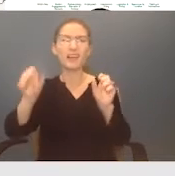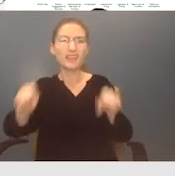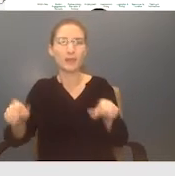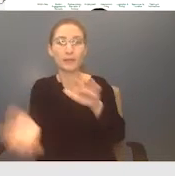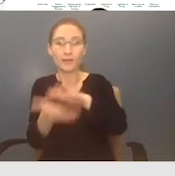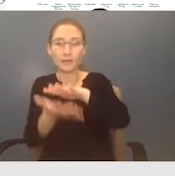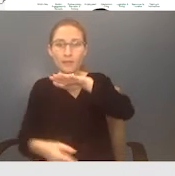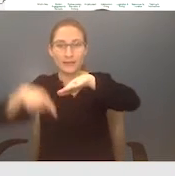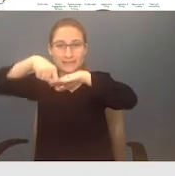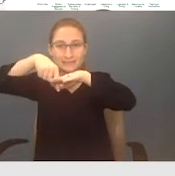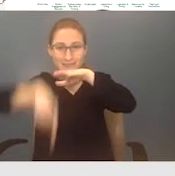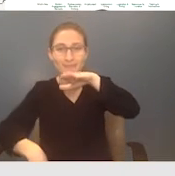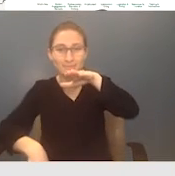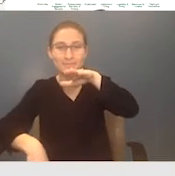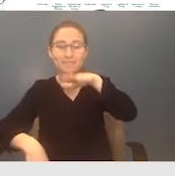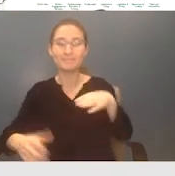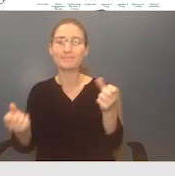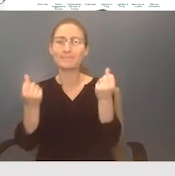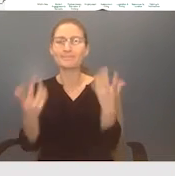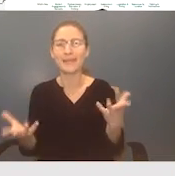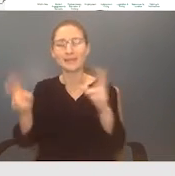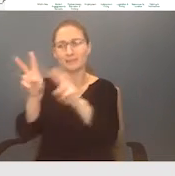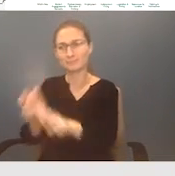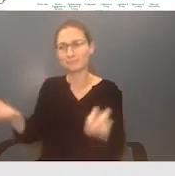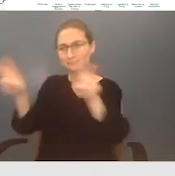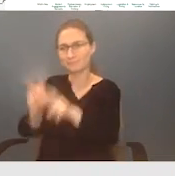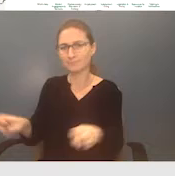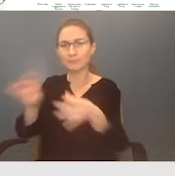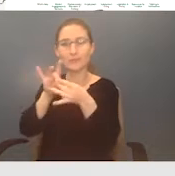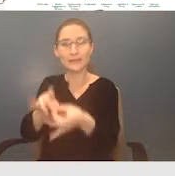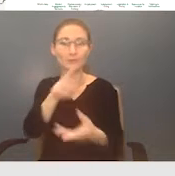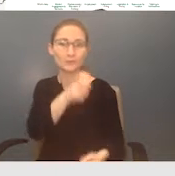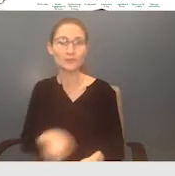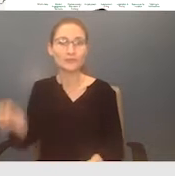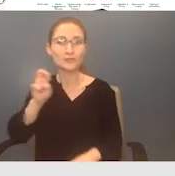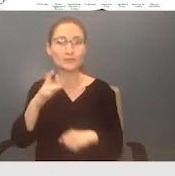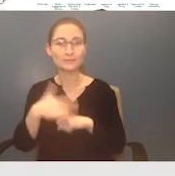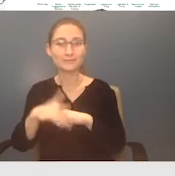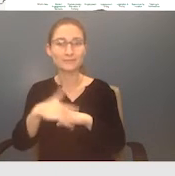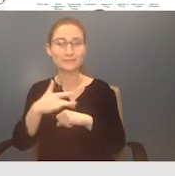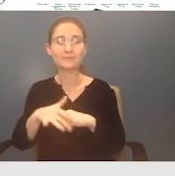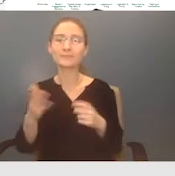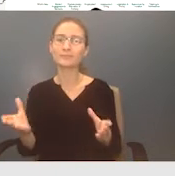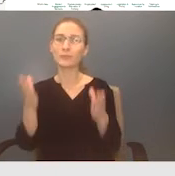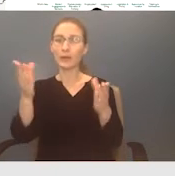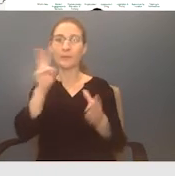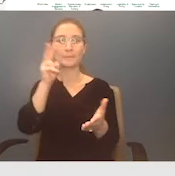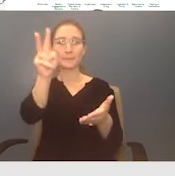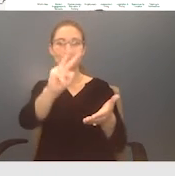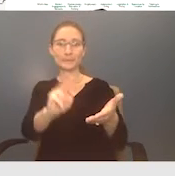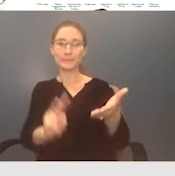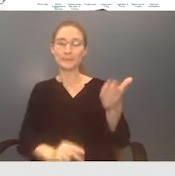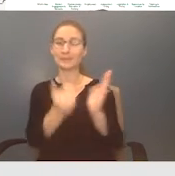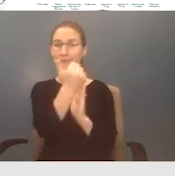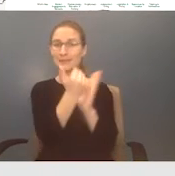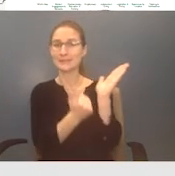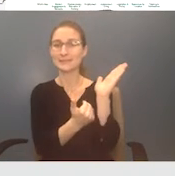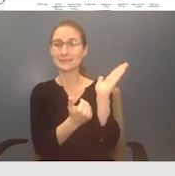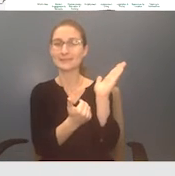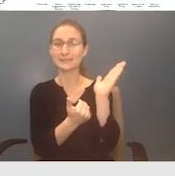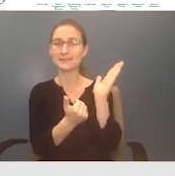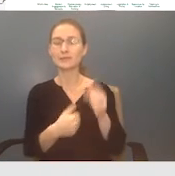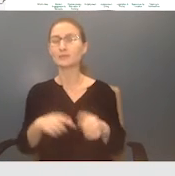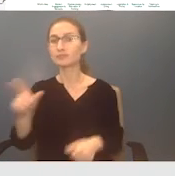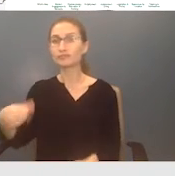go much more beyond, there's a lot of transition assessments out there. So engaging in this list, and there's a lot for free, to sort